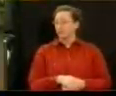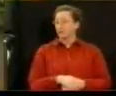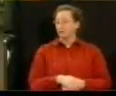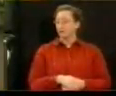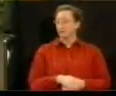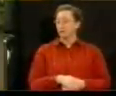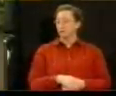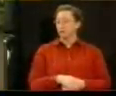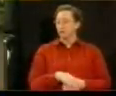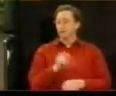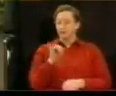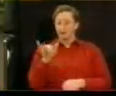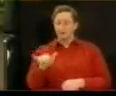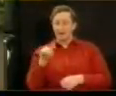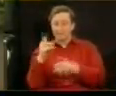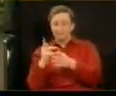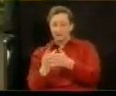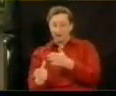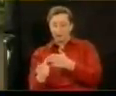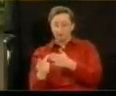mine and vote.